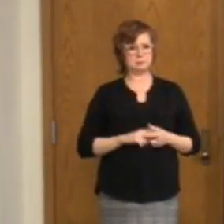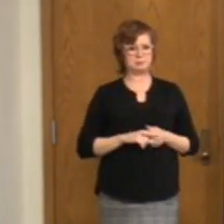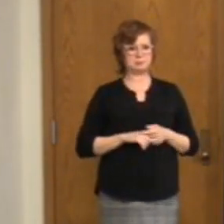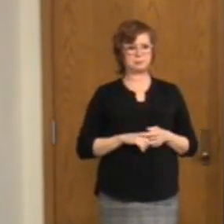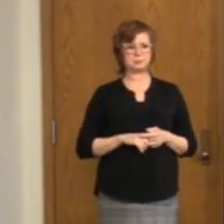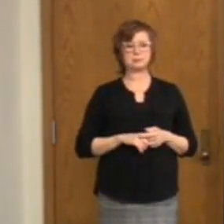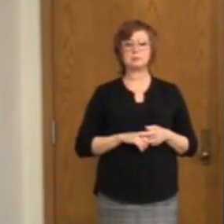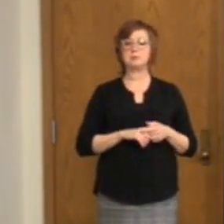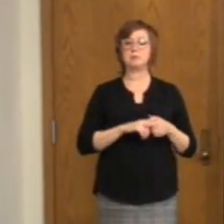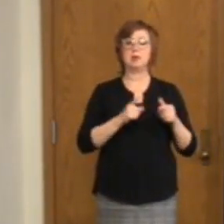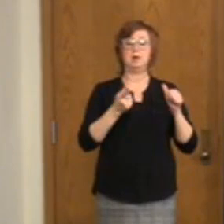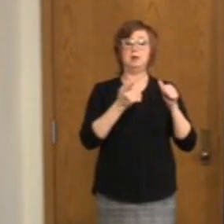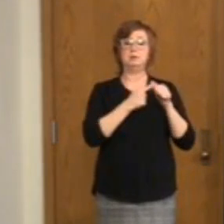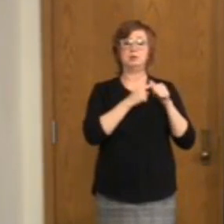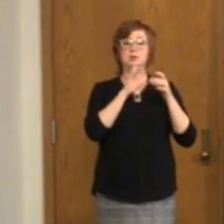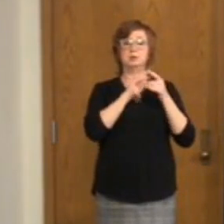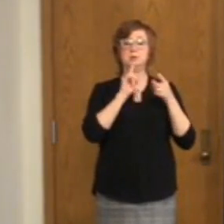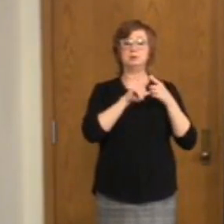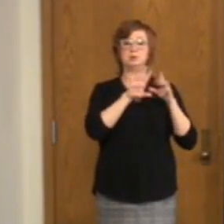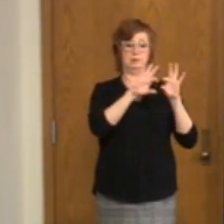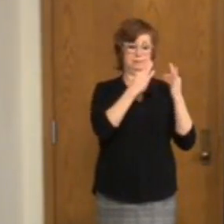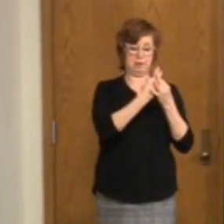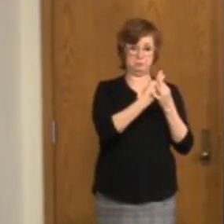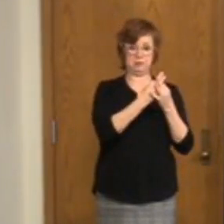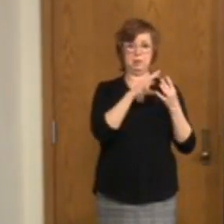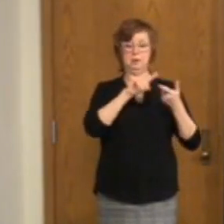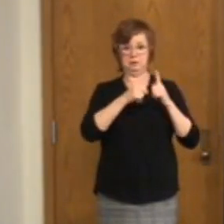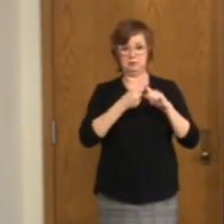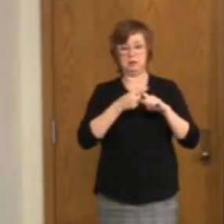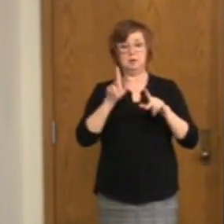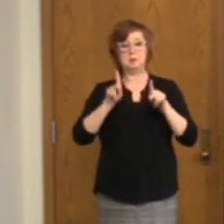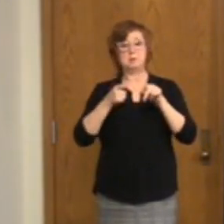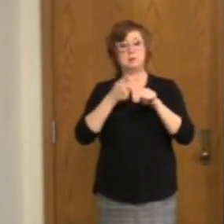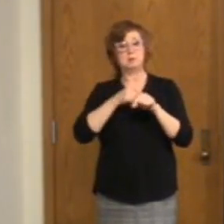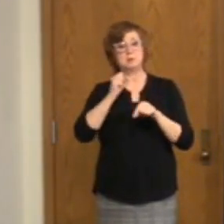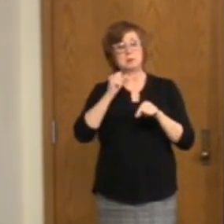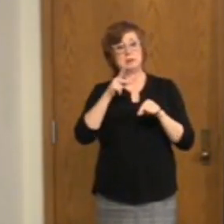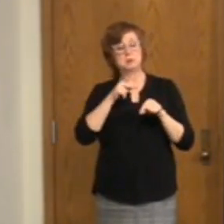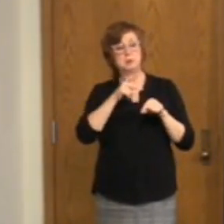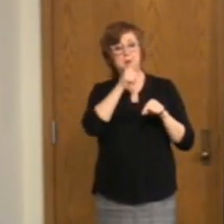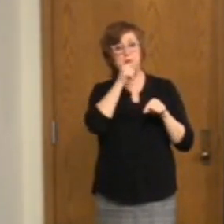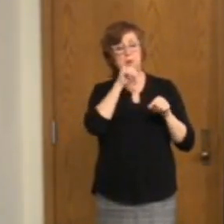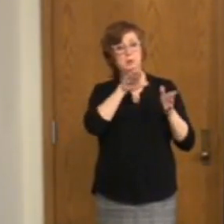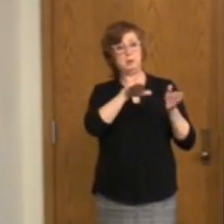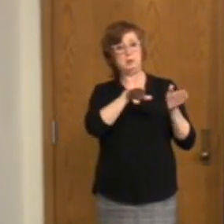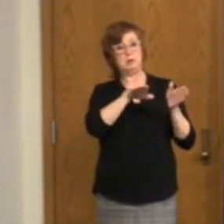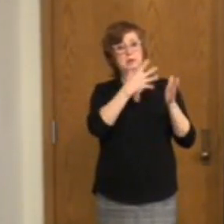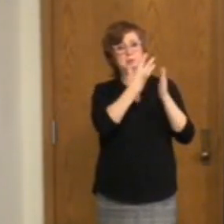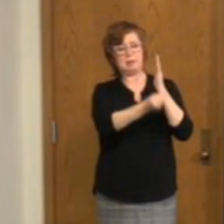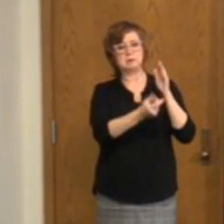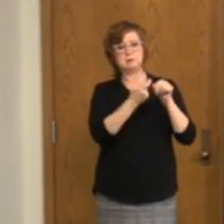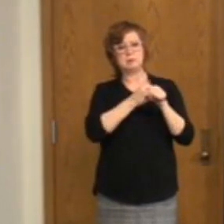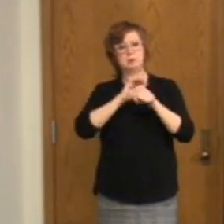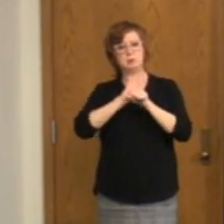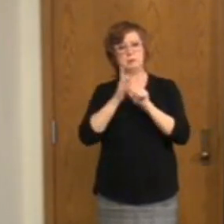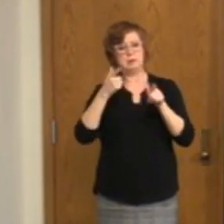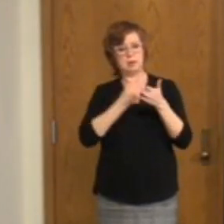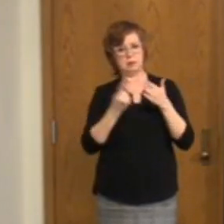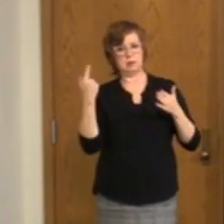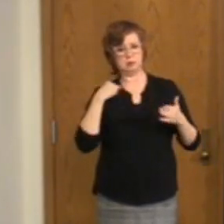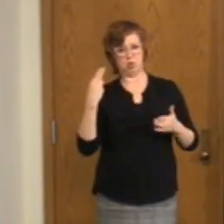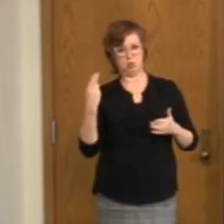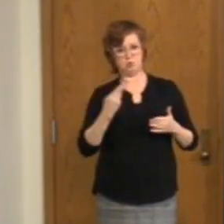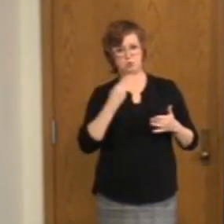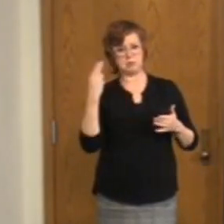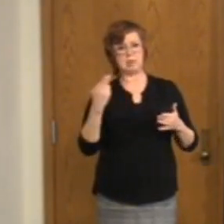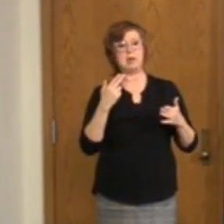all, condolences to family and friends of Saskatchewan residents we have lost to COVID-19 since last time, I would say last Thursday. So we have had